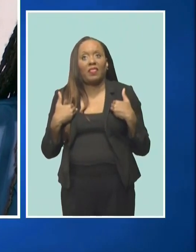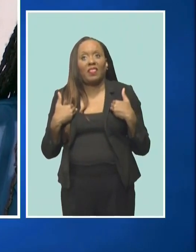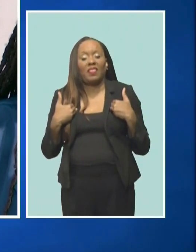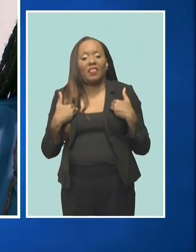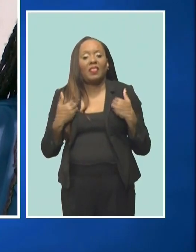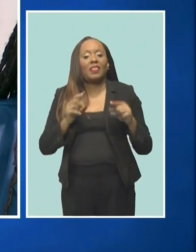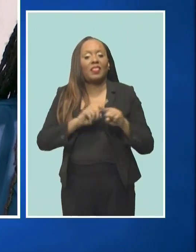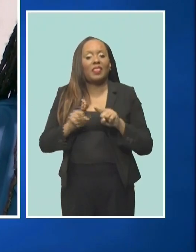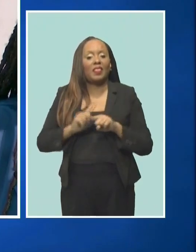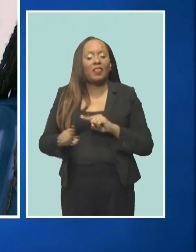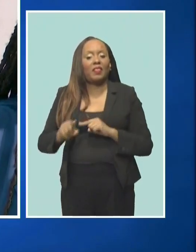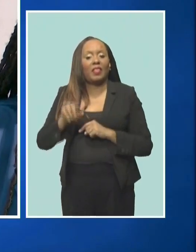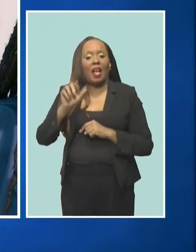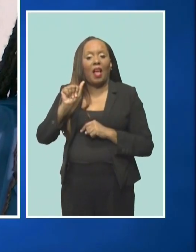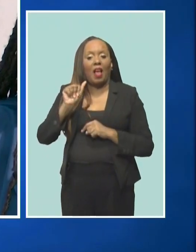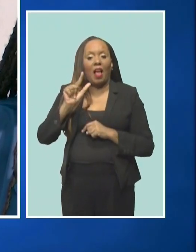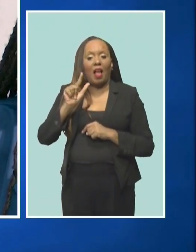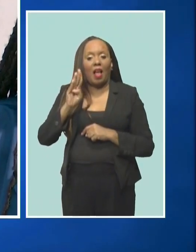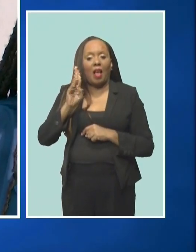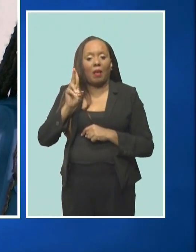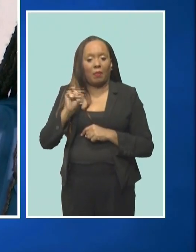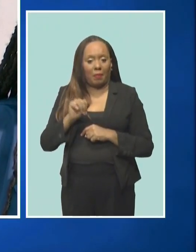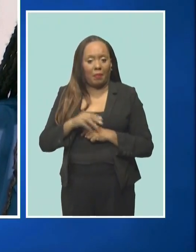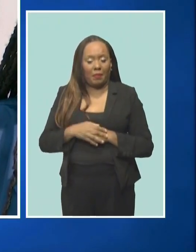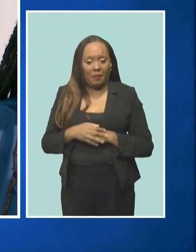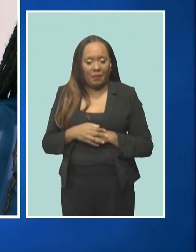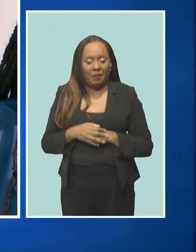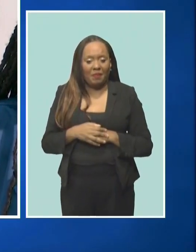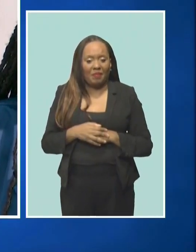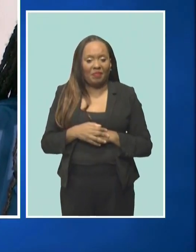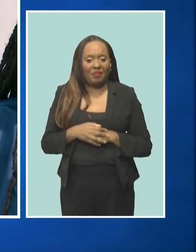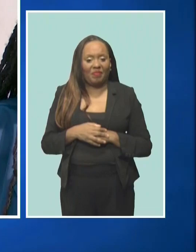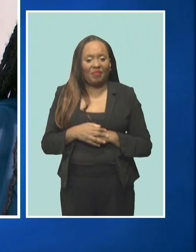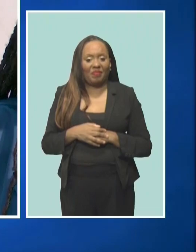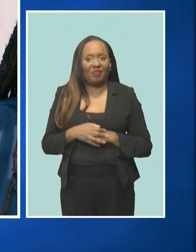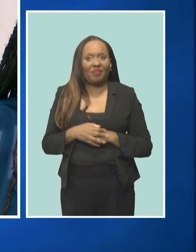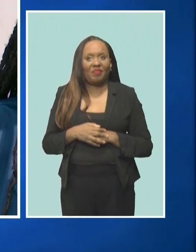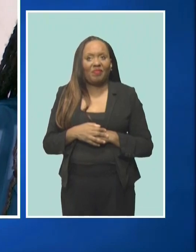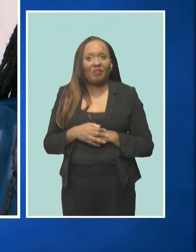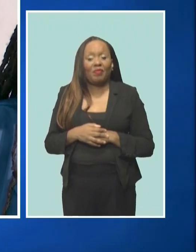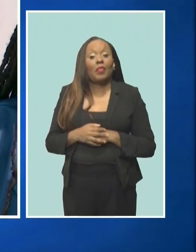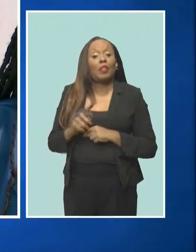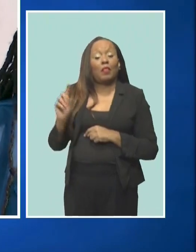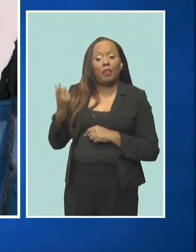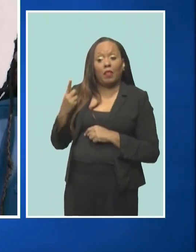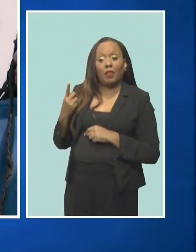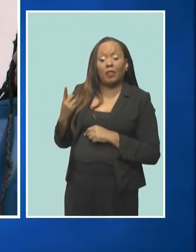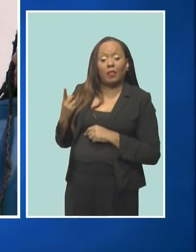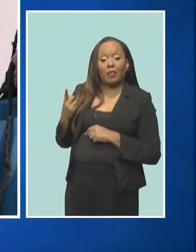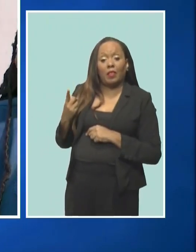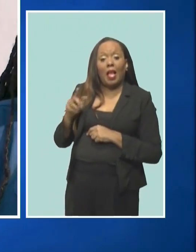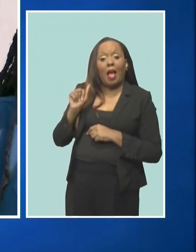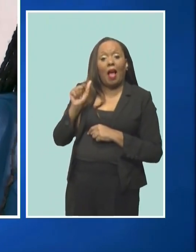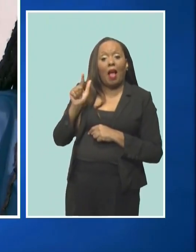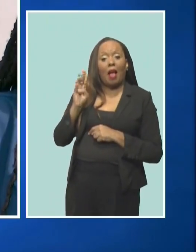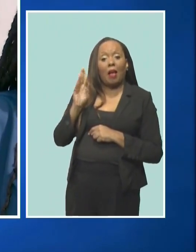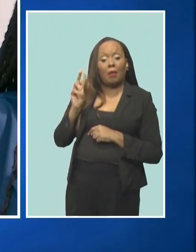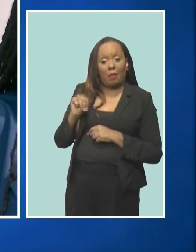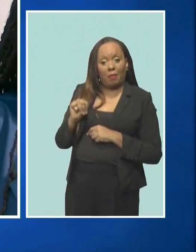after album after album. And we have started with 25, so I guess we'll never go beyond.